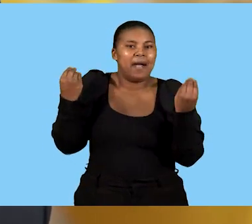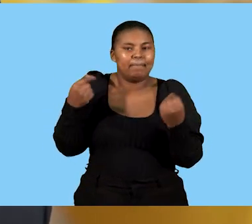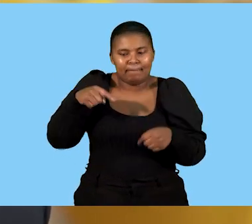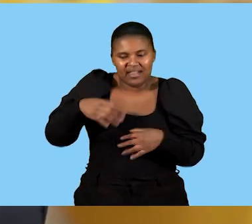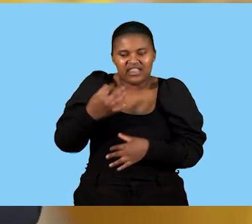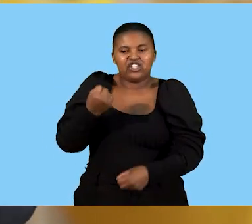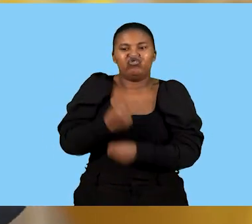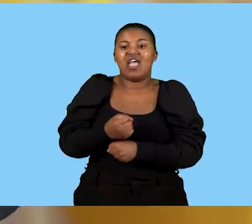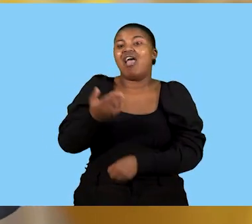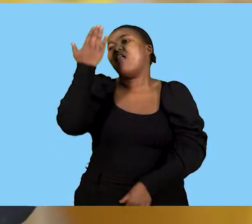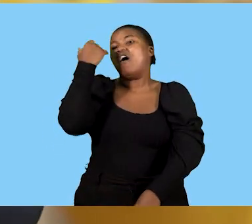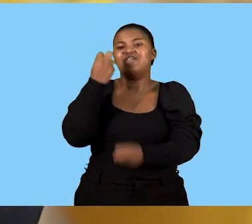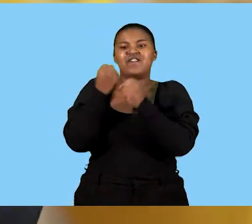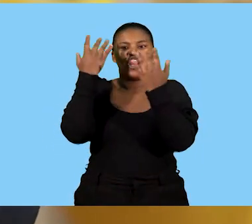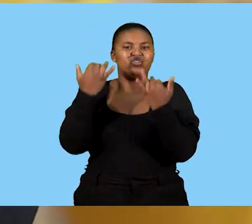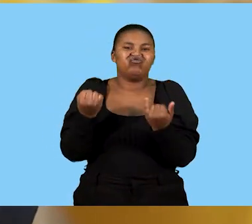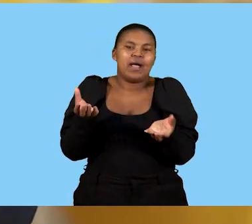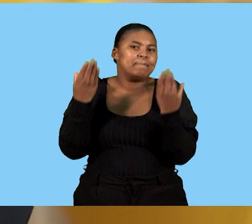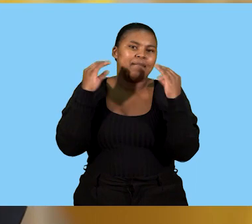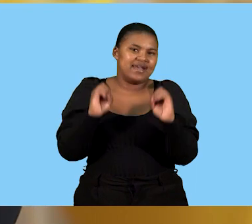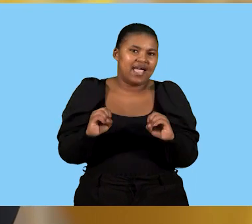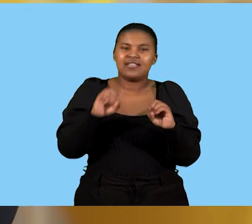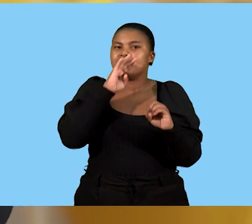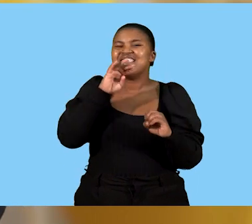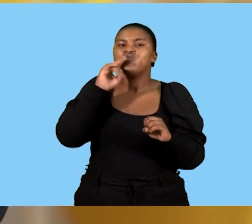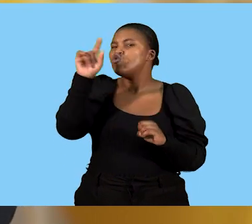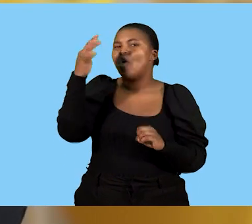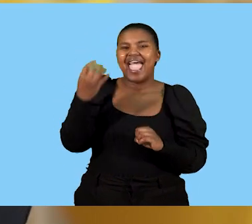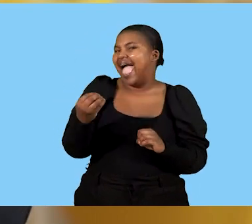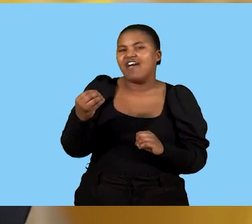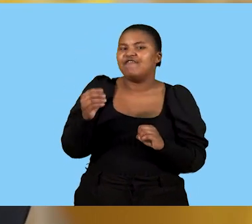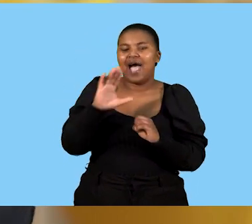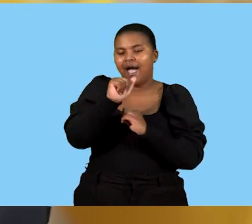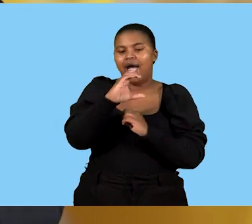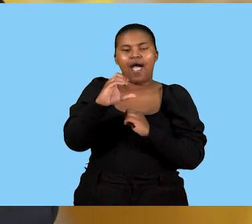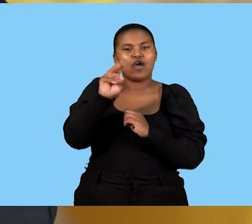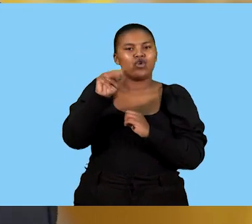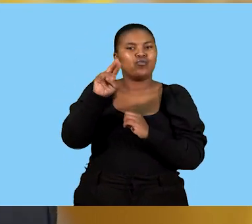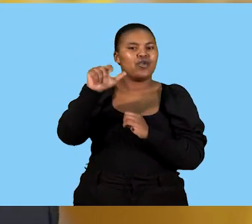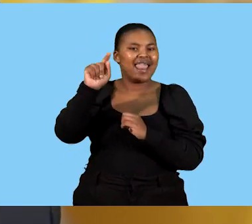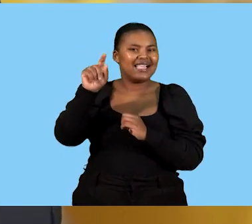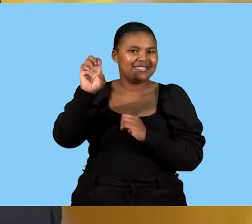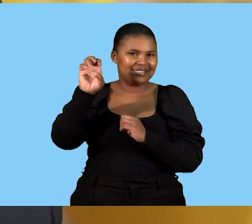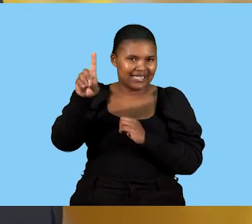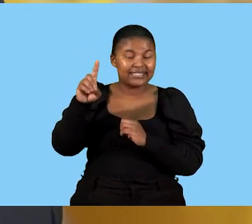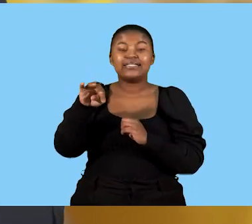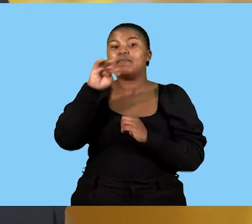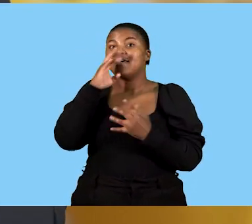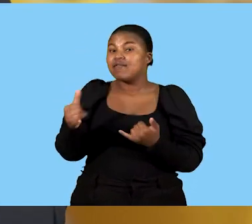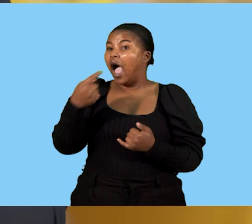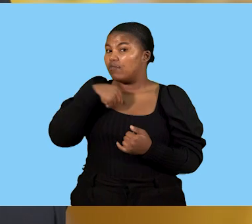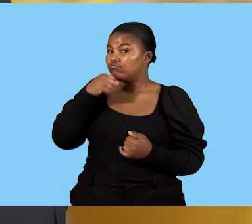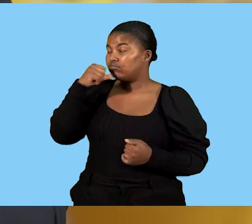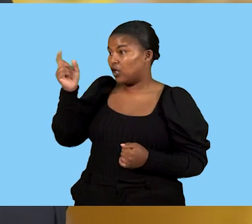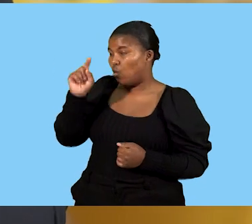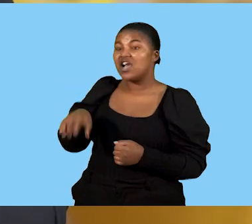year. It was not there in the previous years, so it will not have accumulated depreciation. So I'll come here,